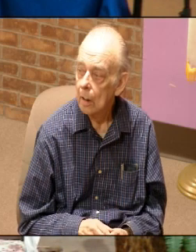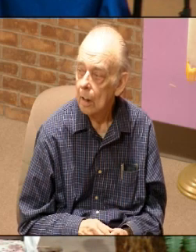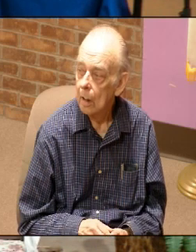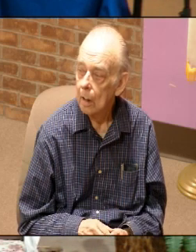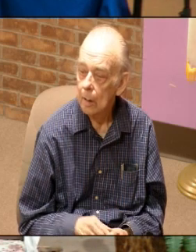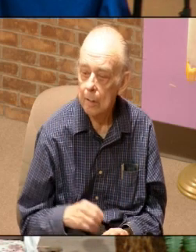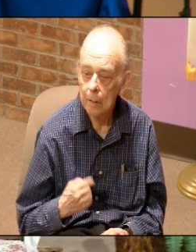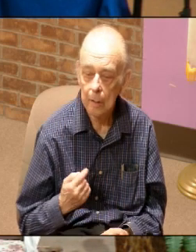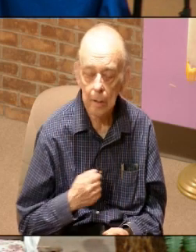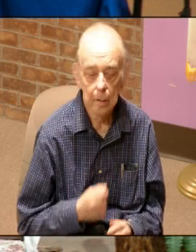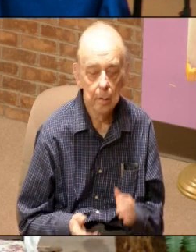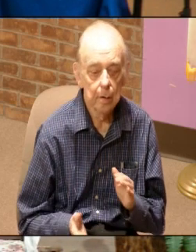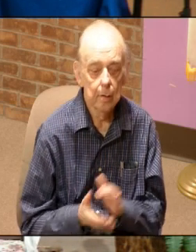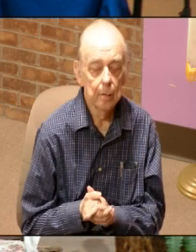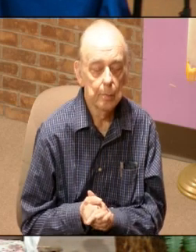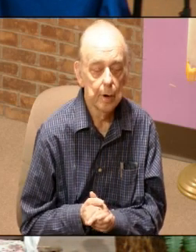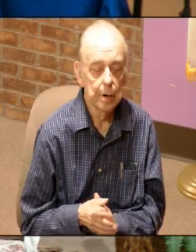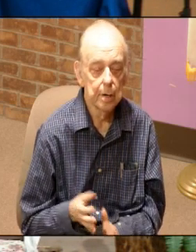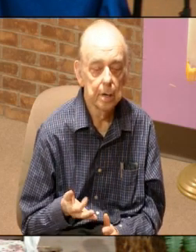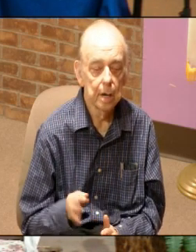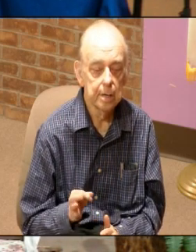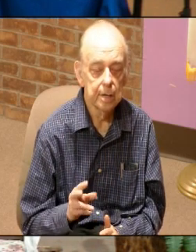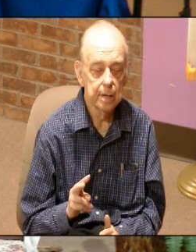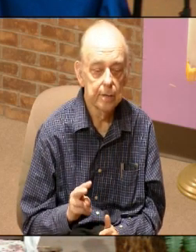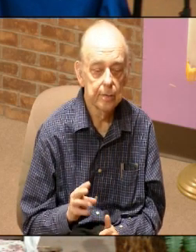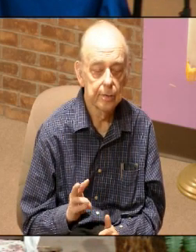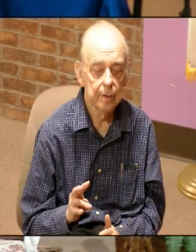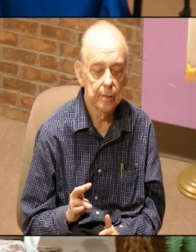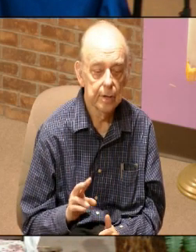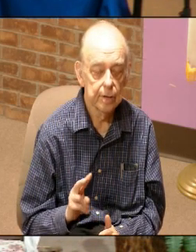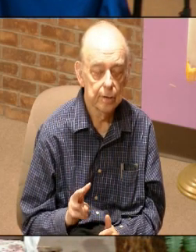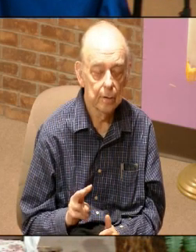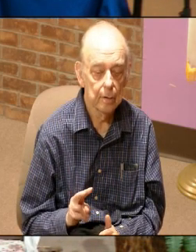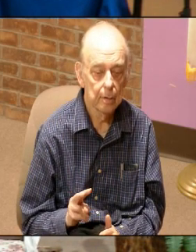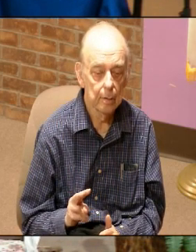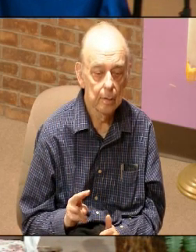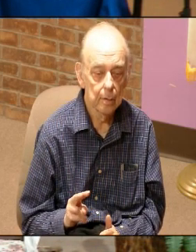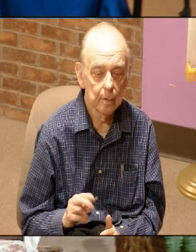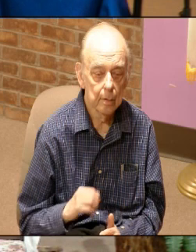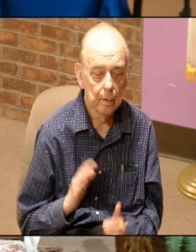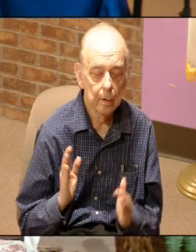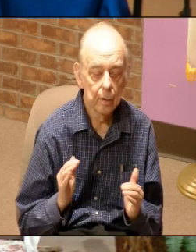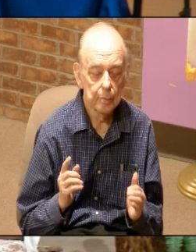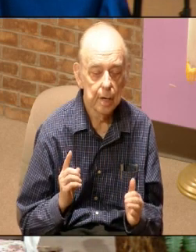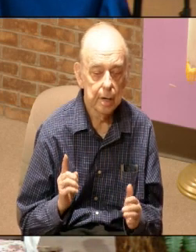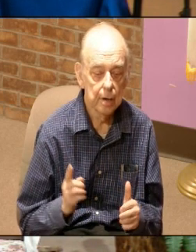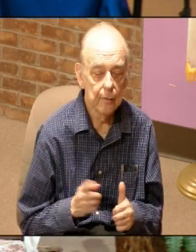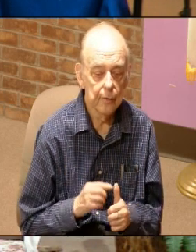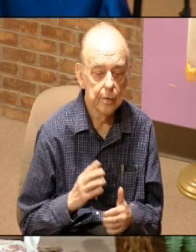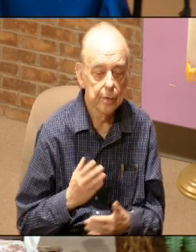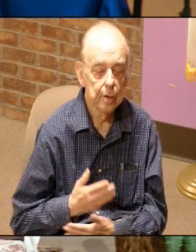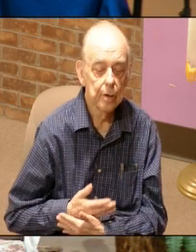we were married in 1972 and we were expecting our first child